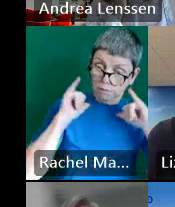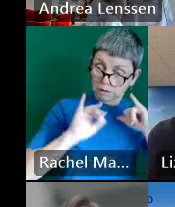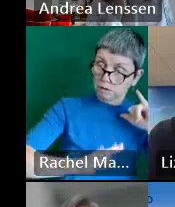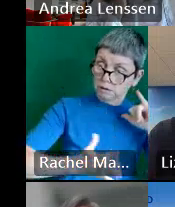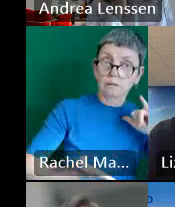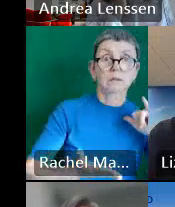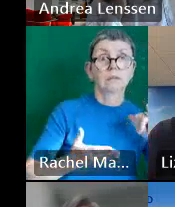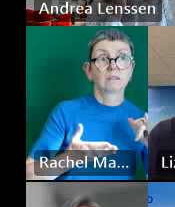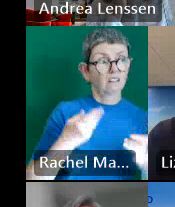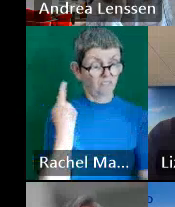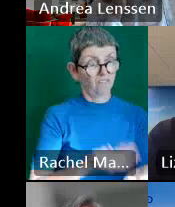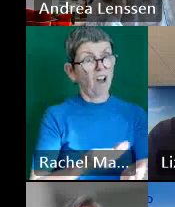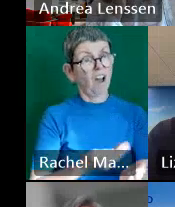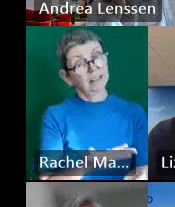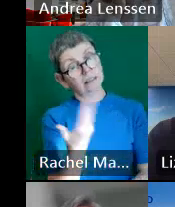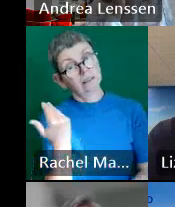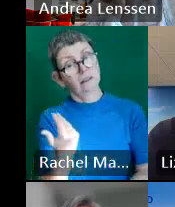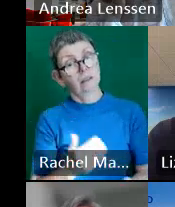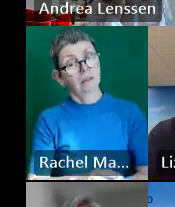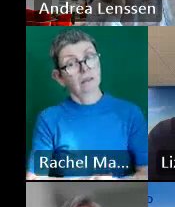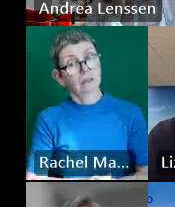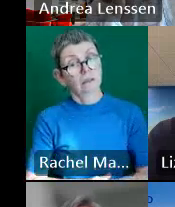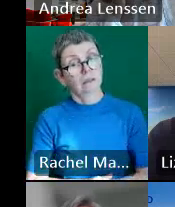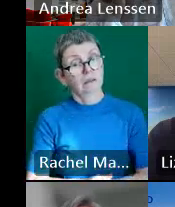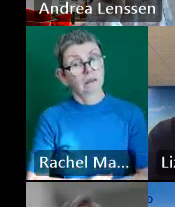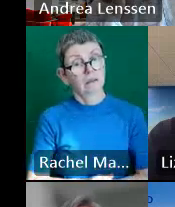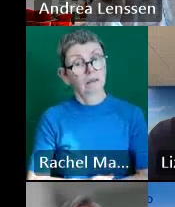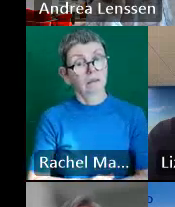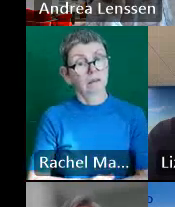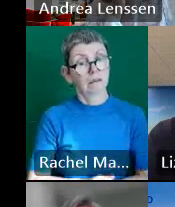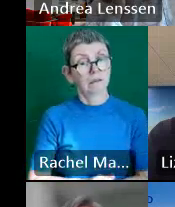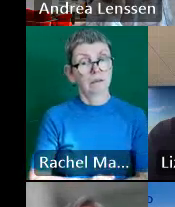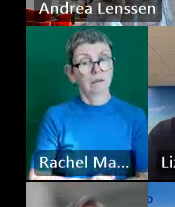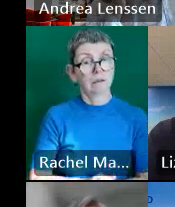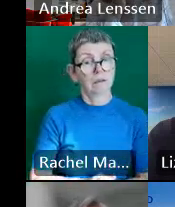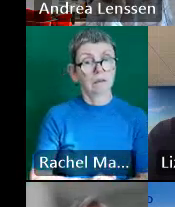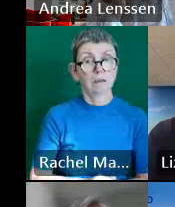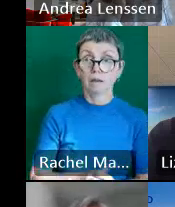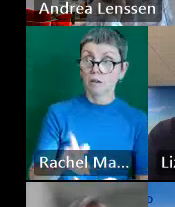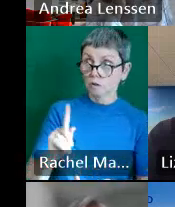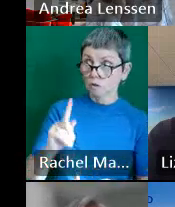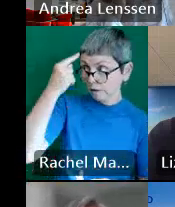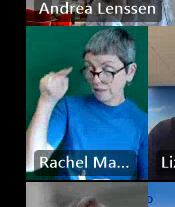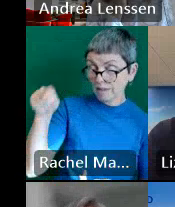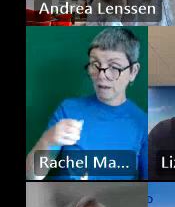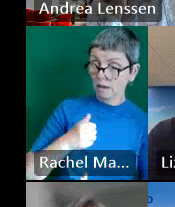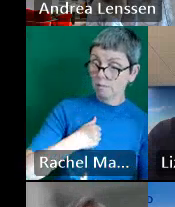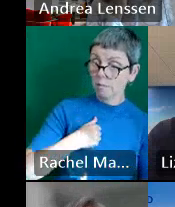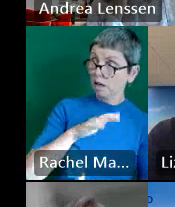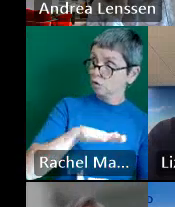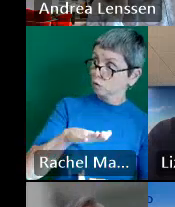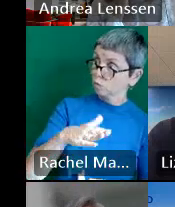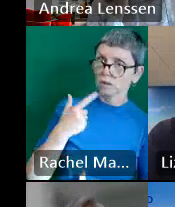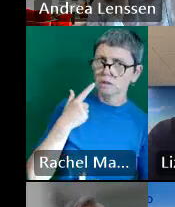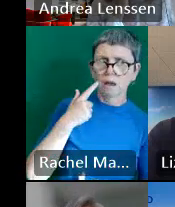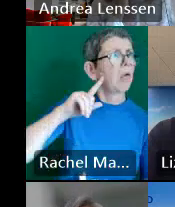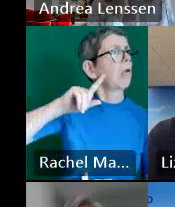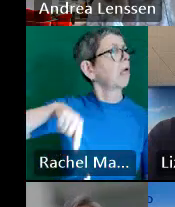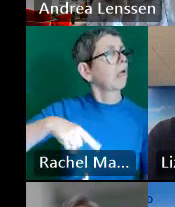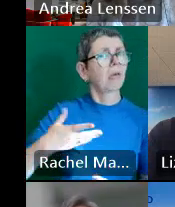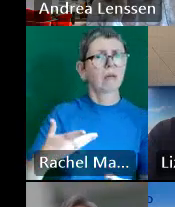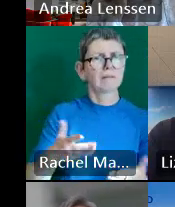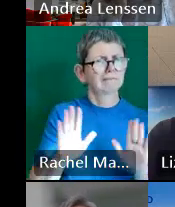staying on the scene with the kids. I think you're just gonna walk away. My kid's gonna walk away. That would destroy them because you just kidnapped